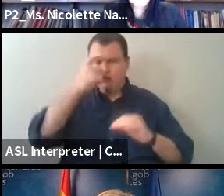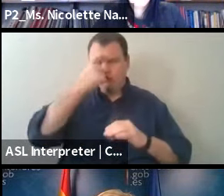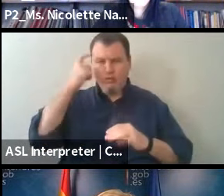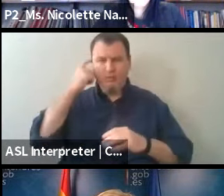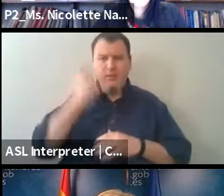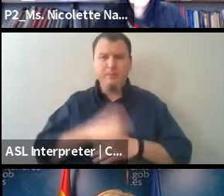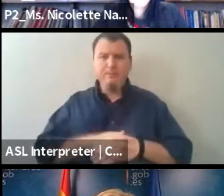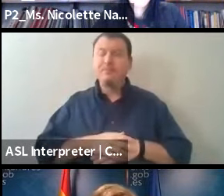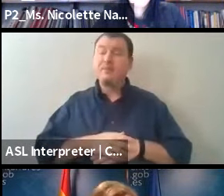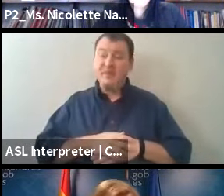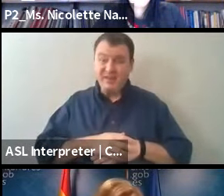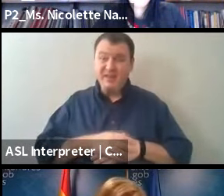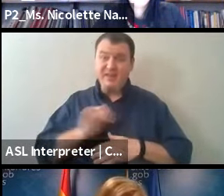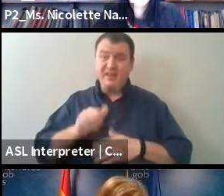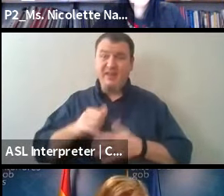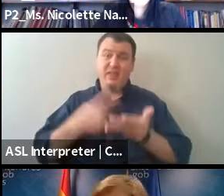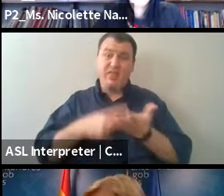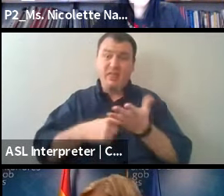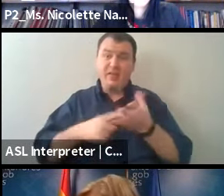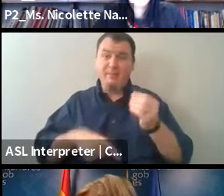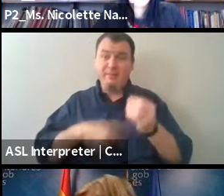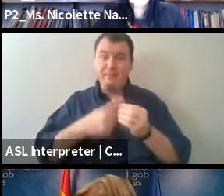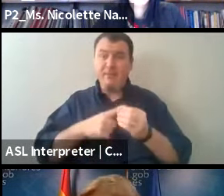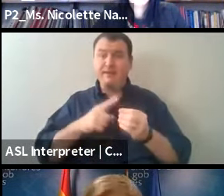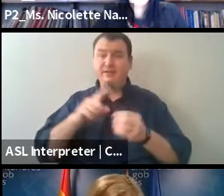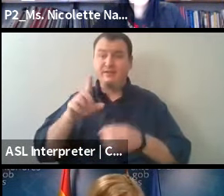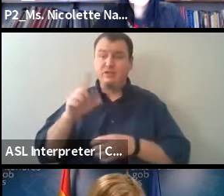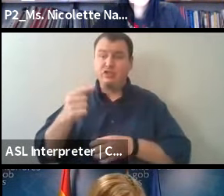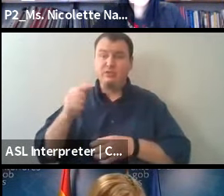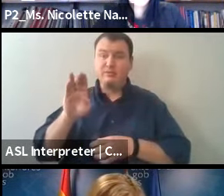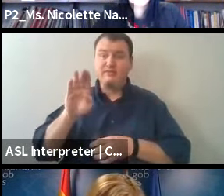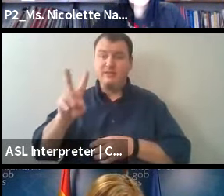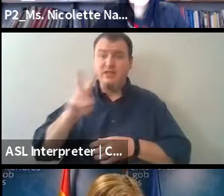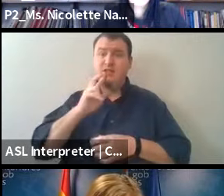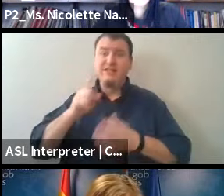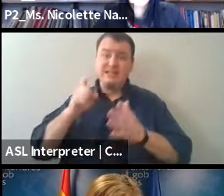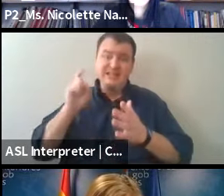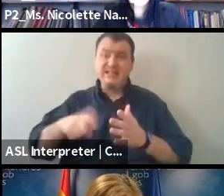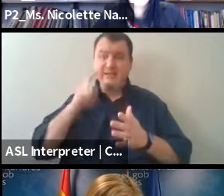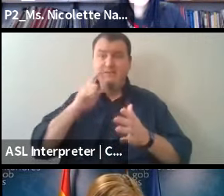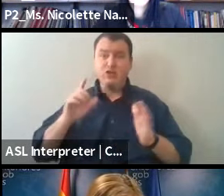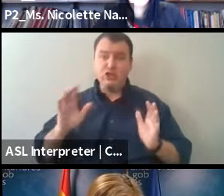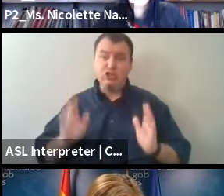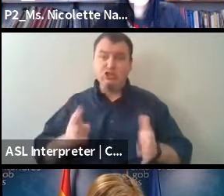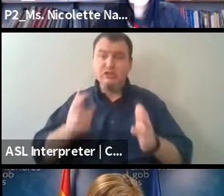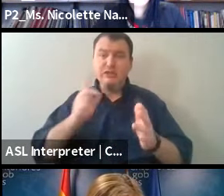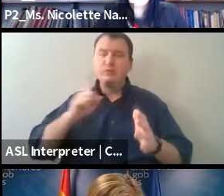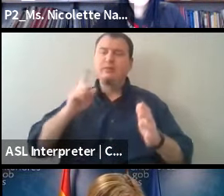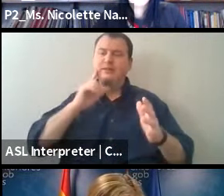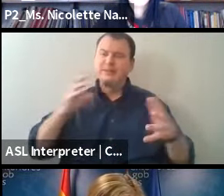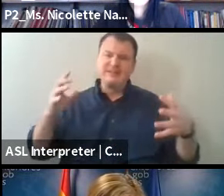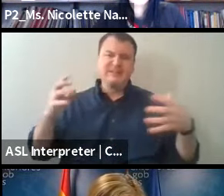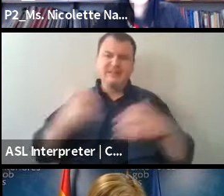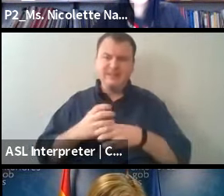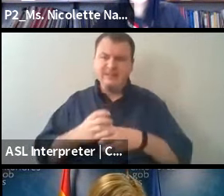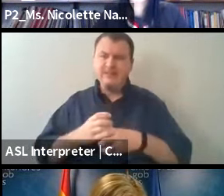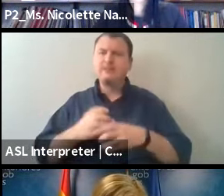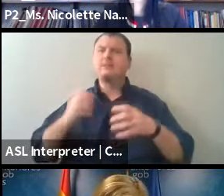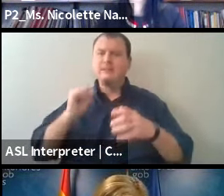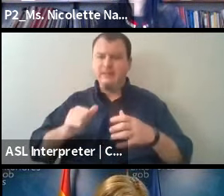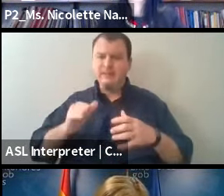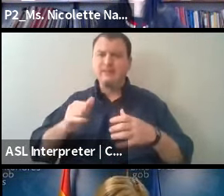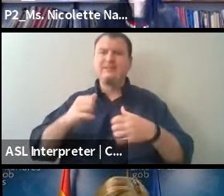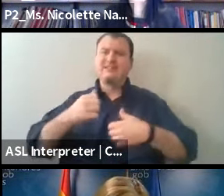The discourse surrounding gender-based violence and the need for urgency will forever be condensed and saturated within